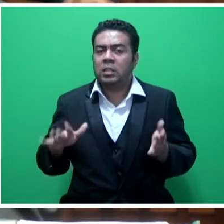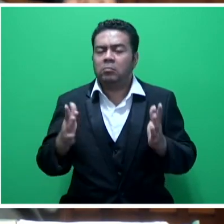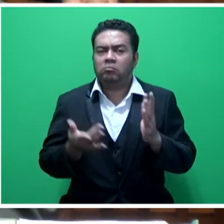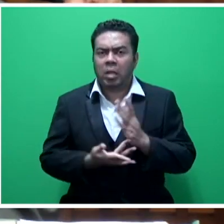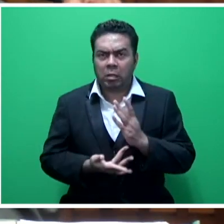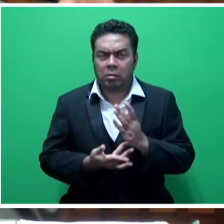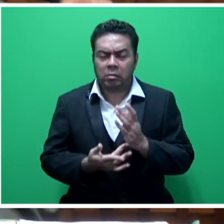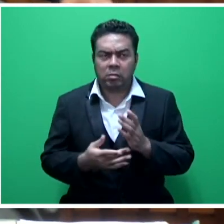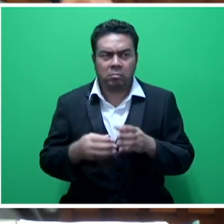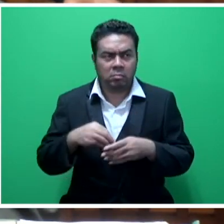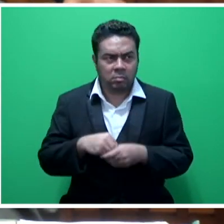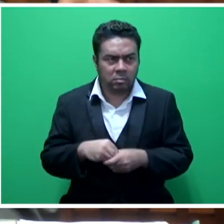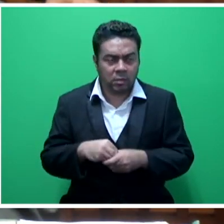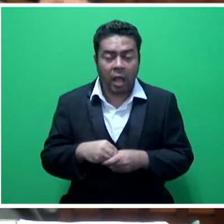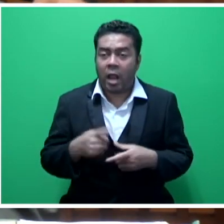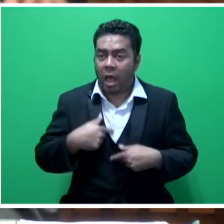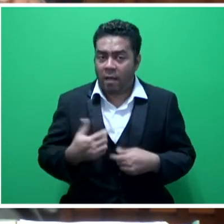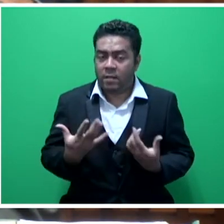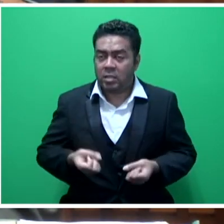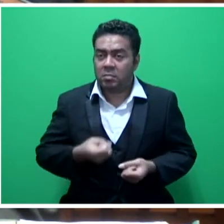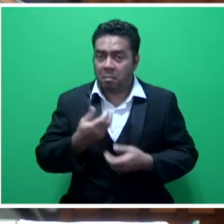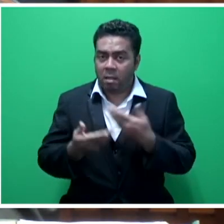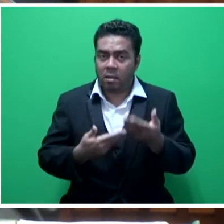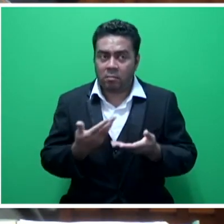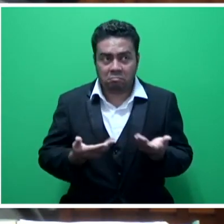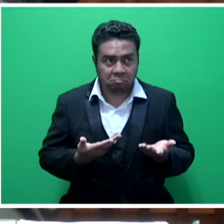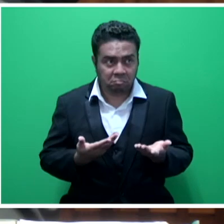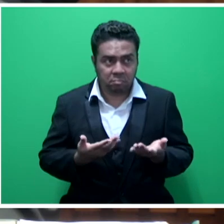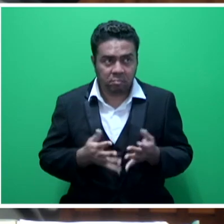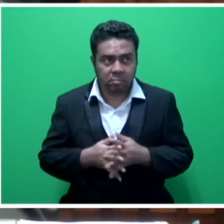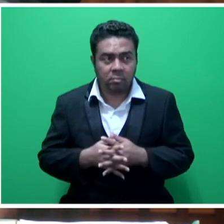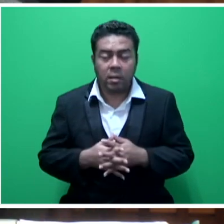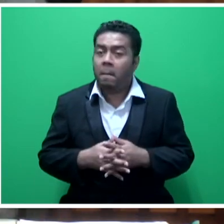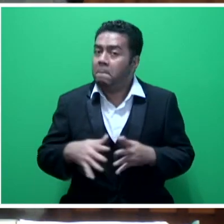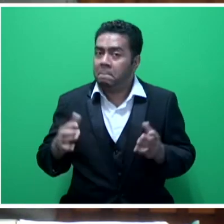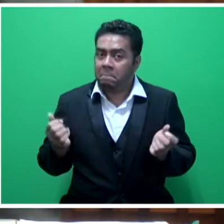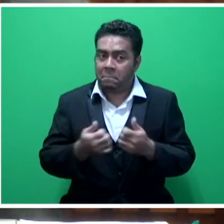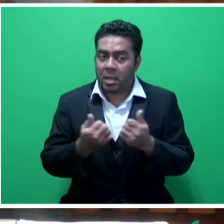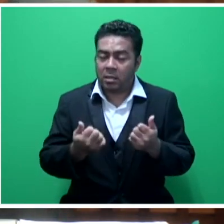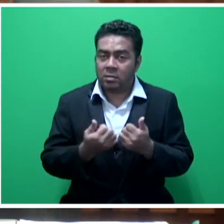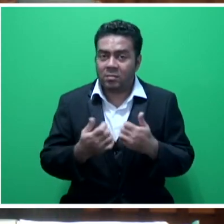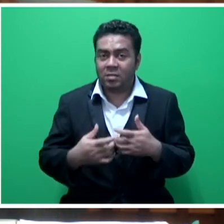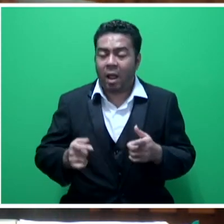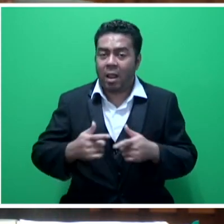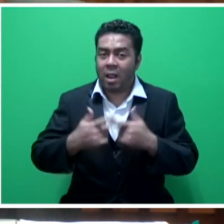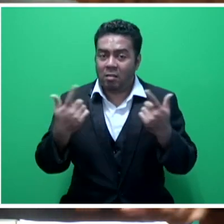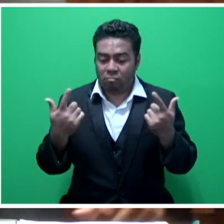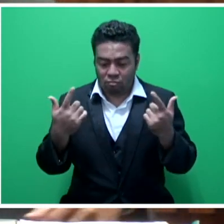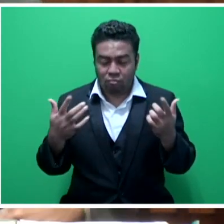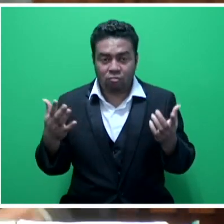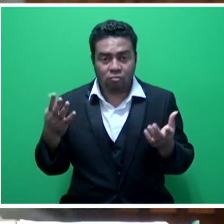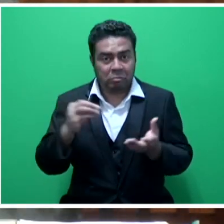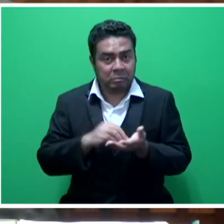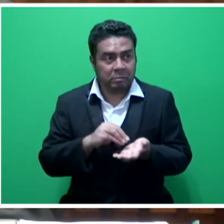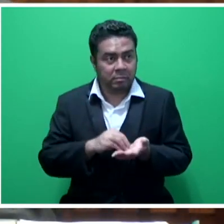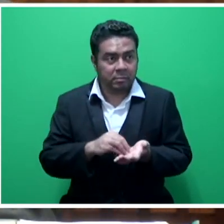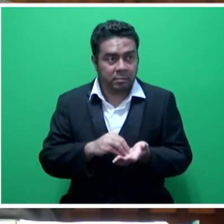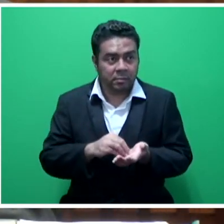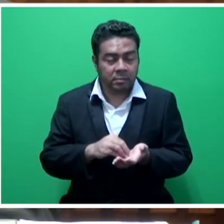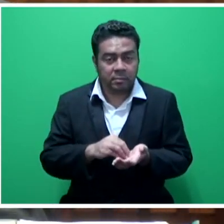insolvent. As I've explained to Honorable Prasad, many companies, including some large companies that he is familiar